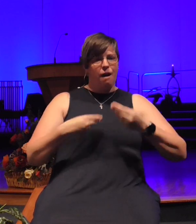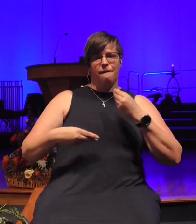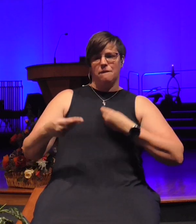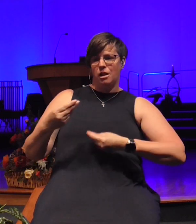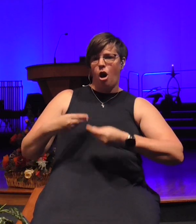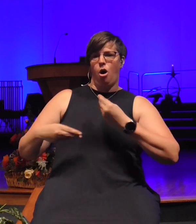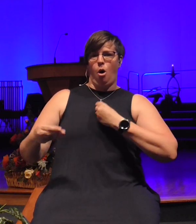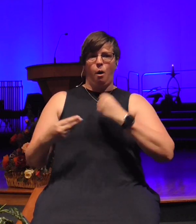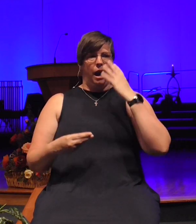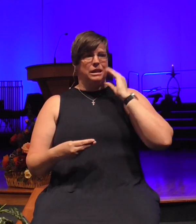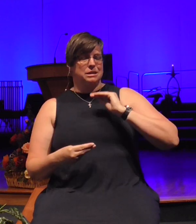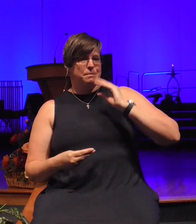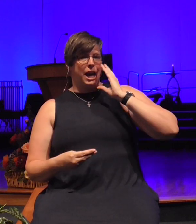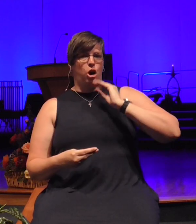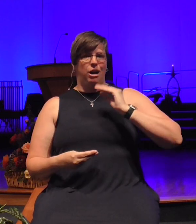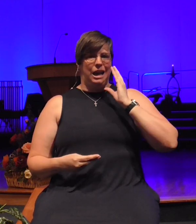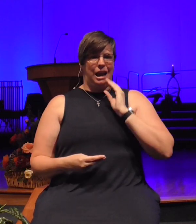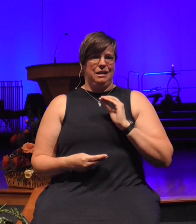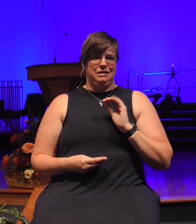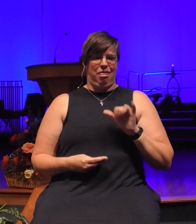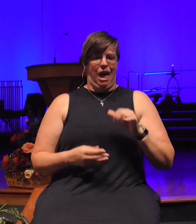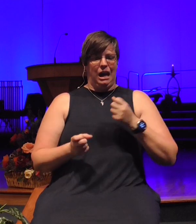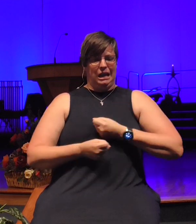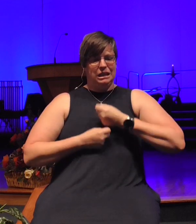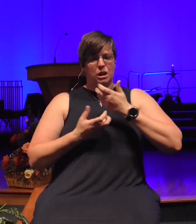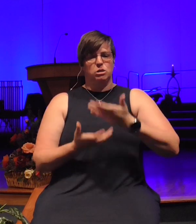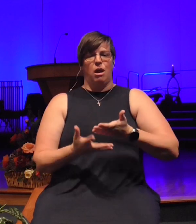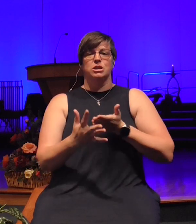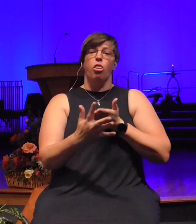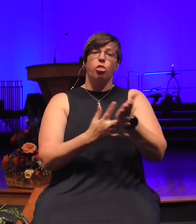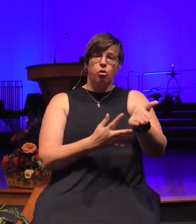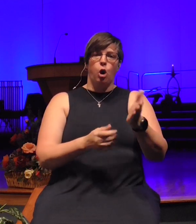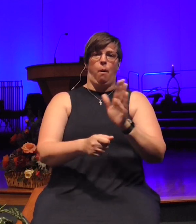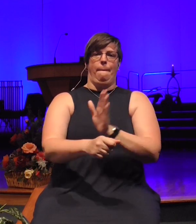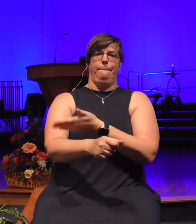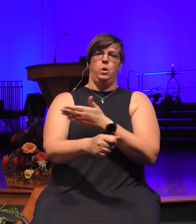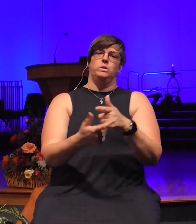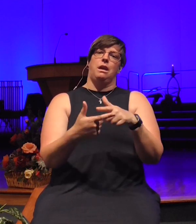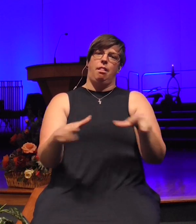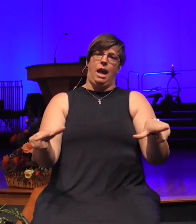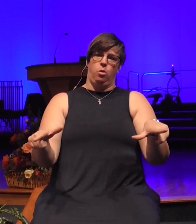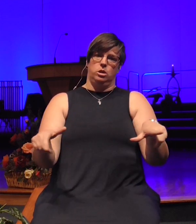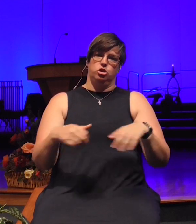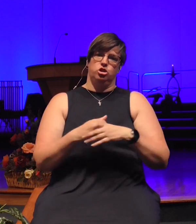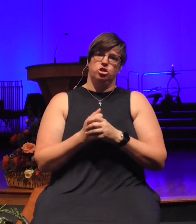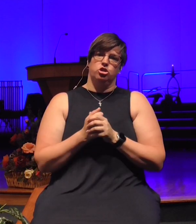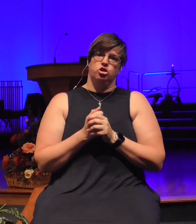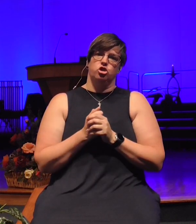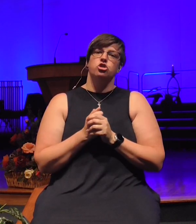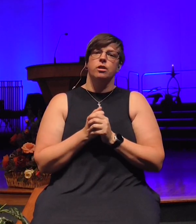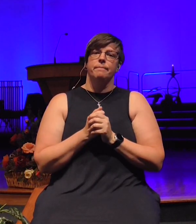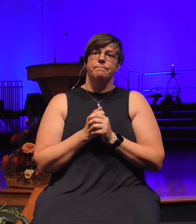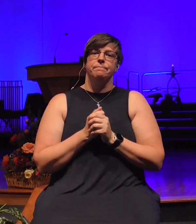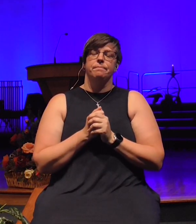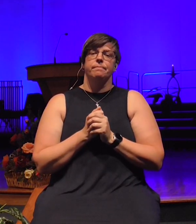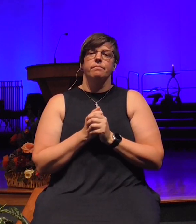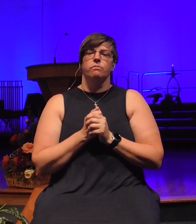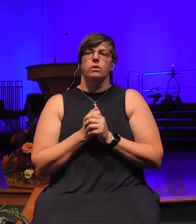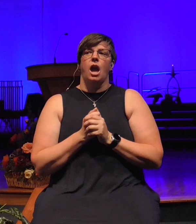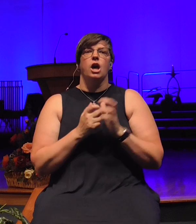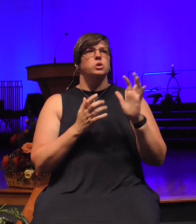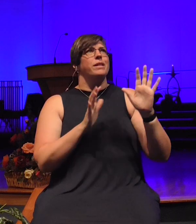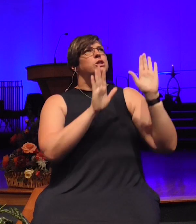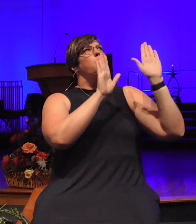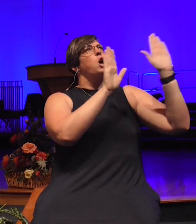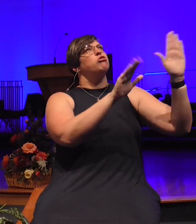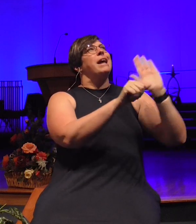the mystical reality of the sacred as it expresses through musical language. Let's take a great song.